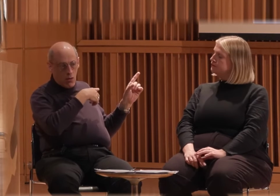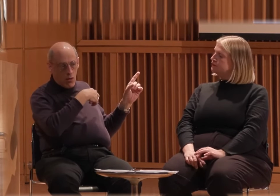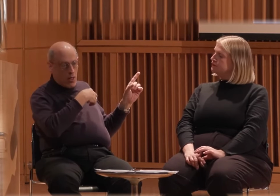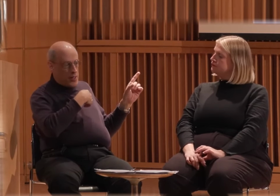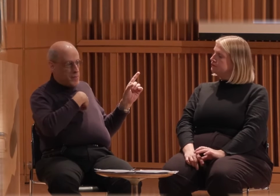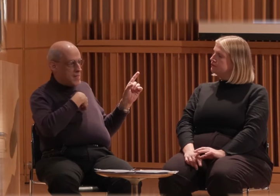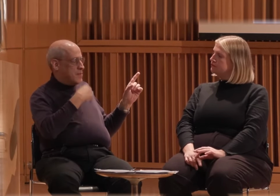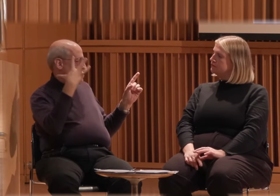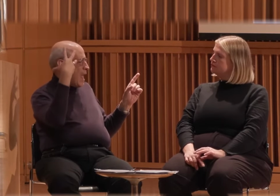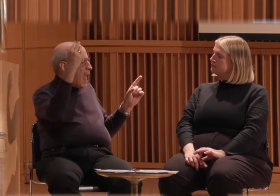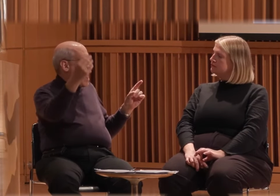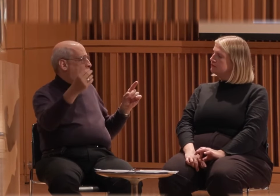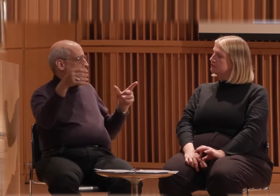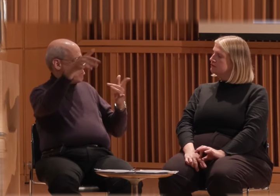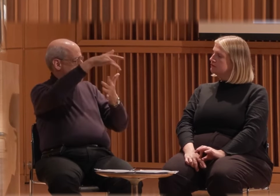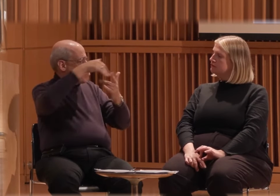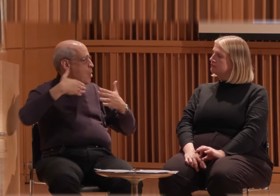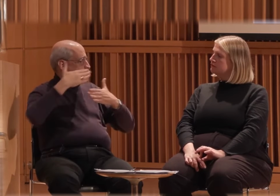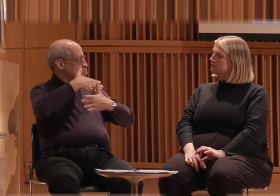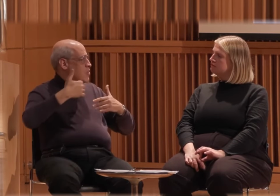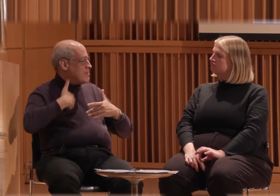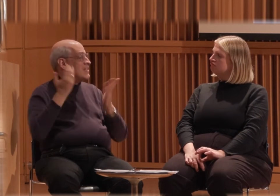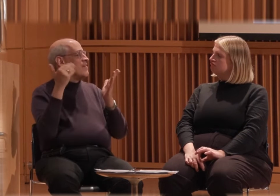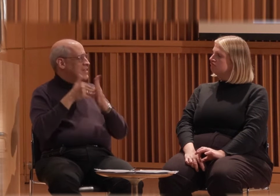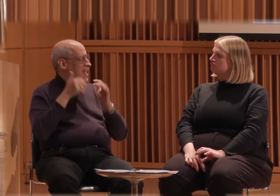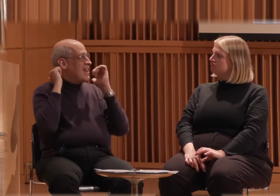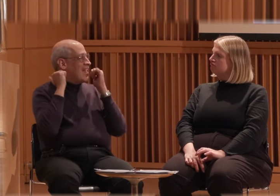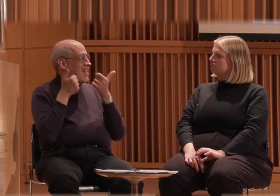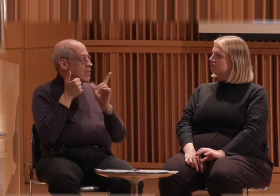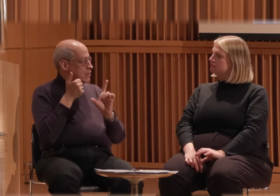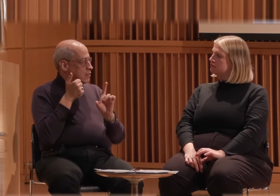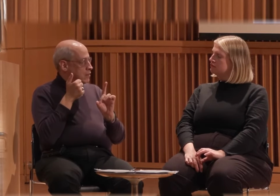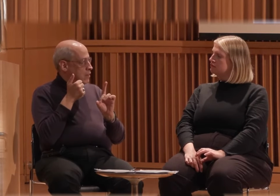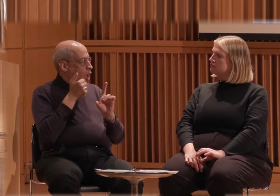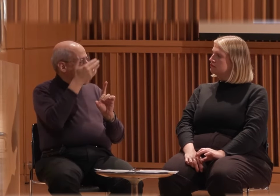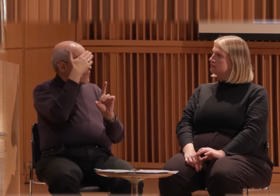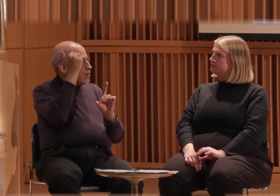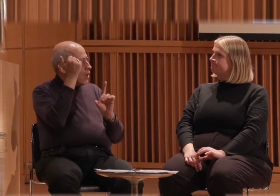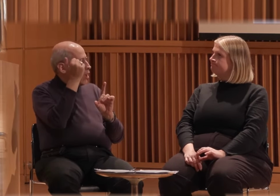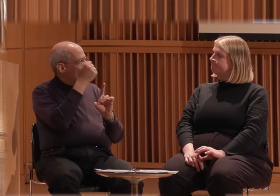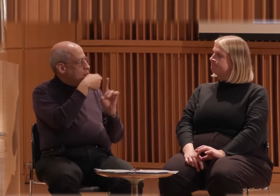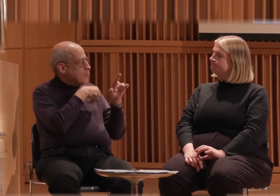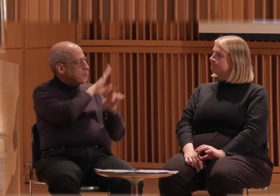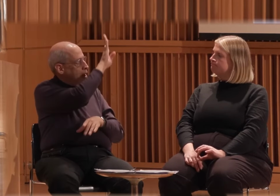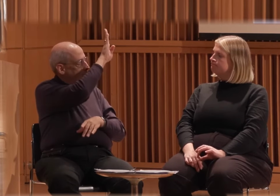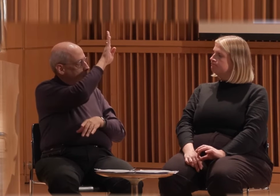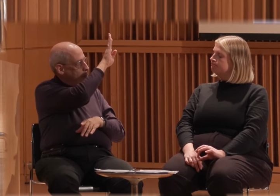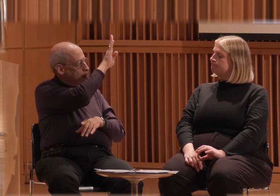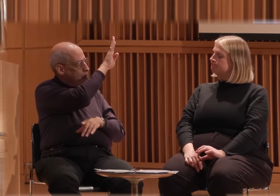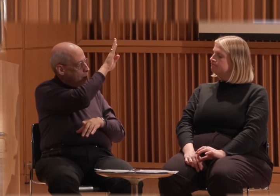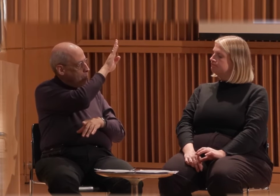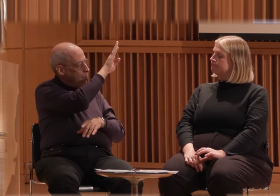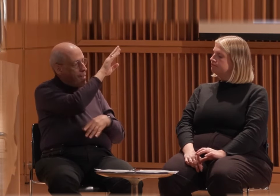I'm out and enjoying myself sort of again, and I forgot that bump, and the people who